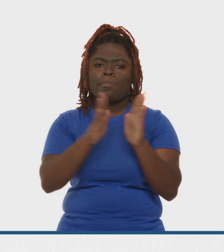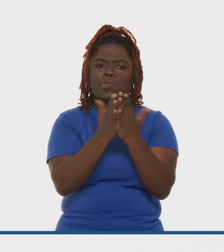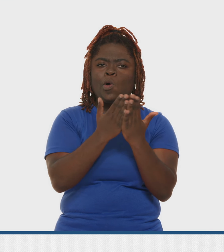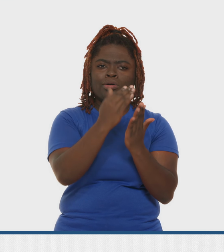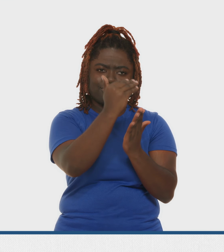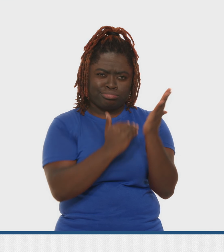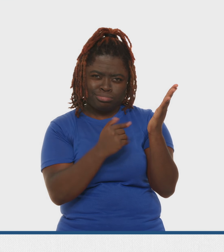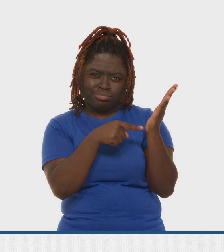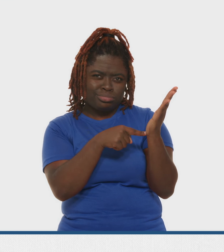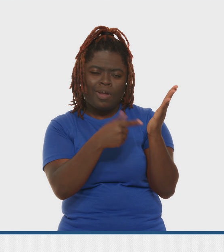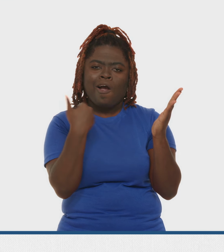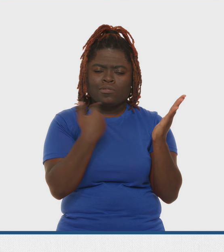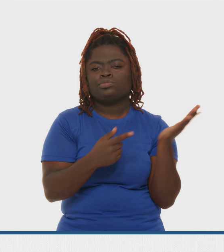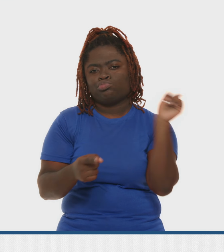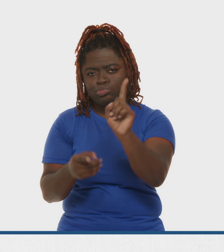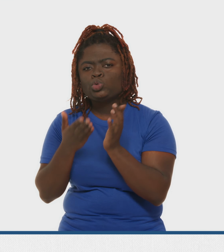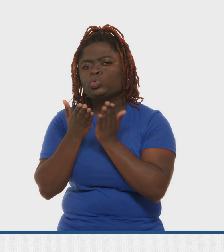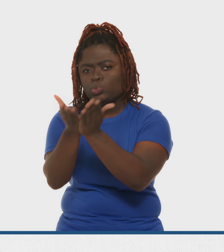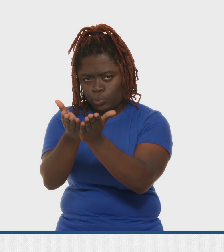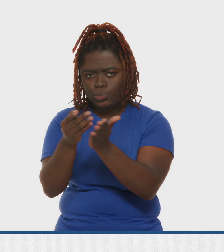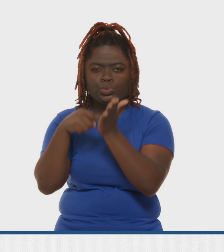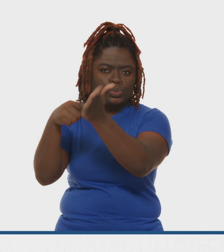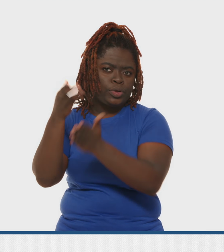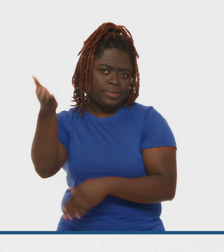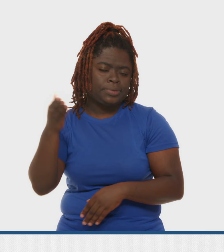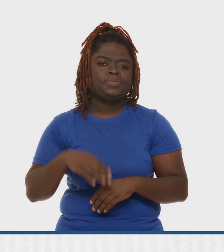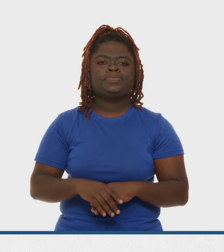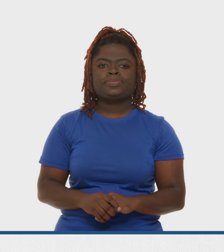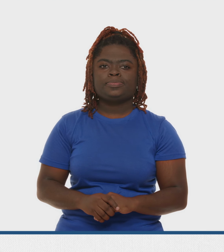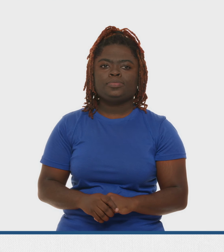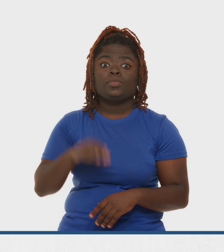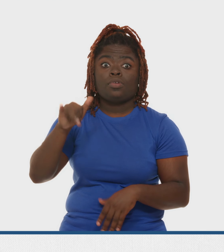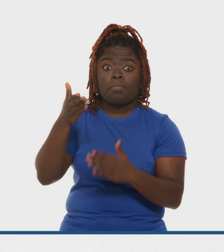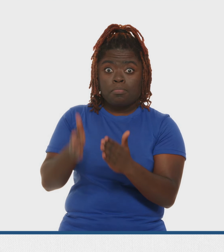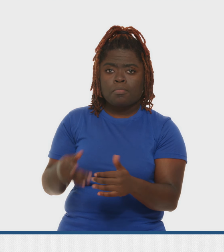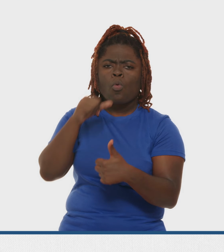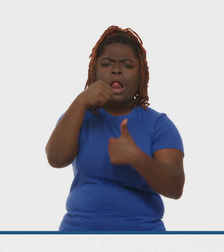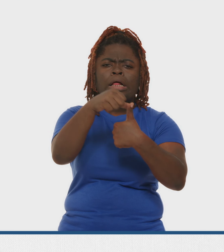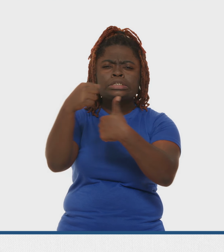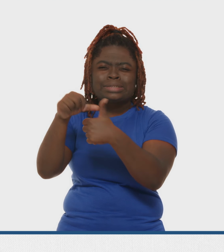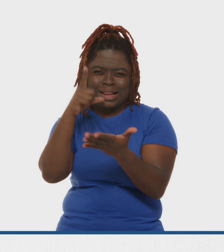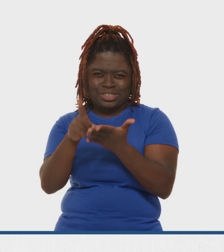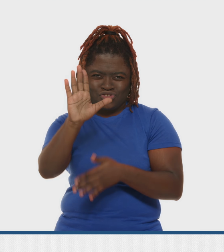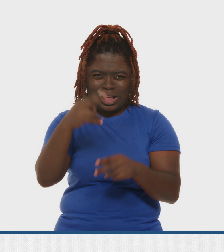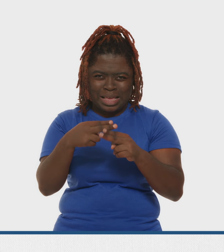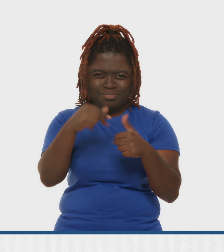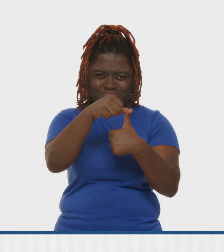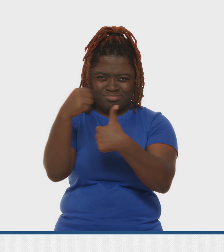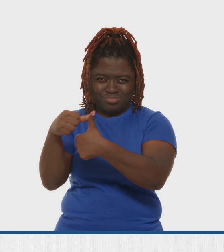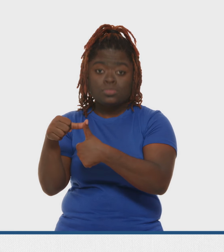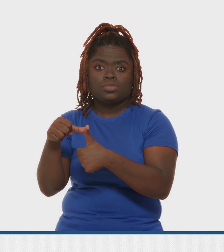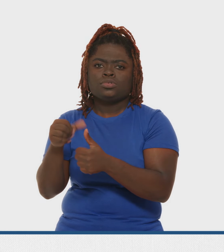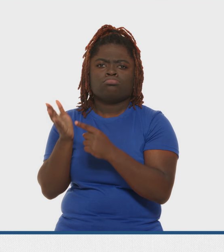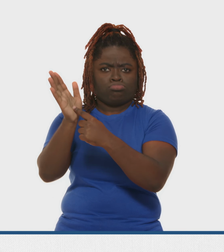The poll clerk records the relevant information in the poll book. Step 6. The presiding